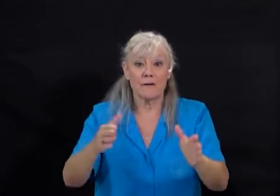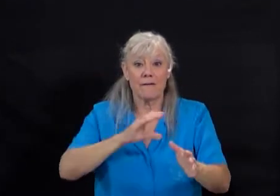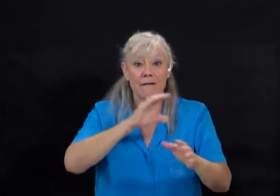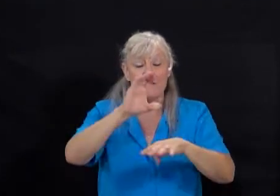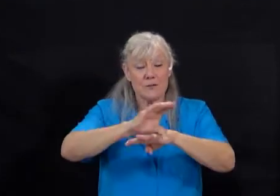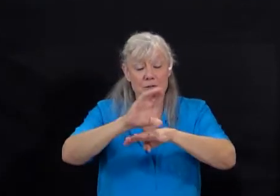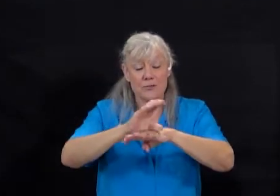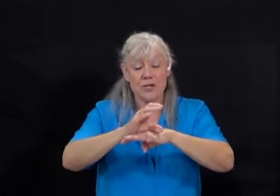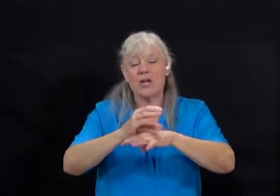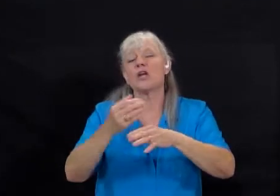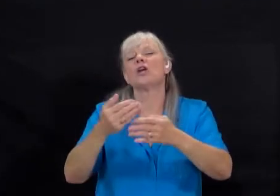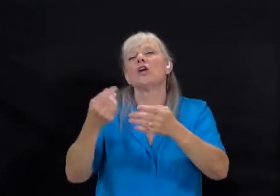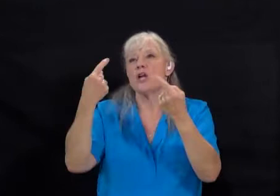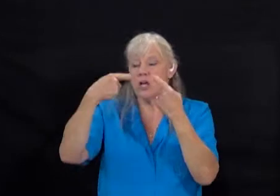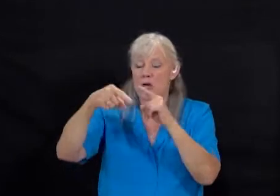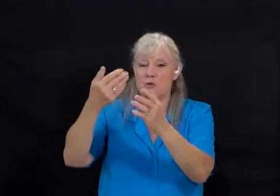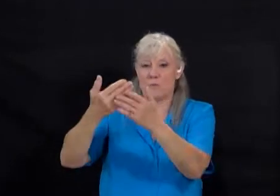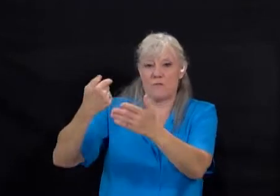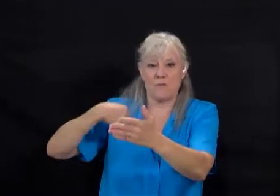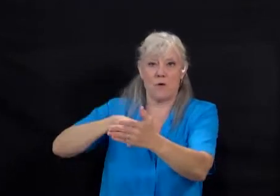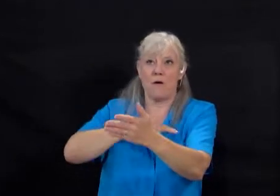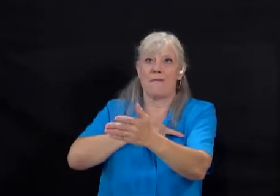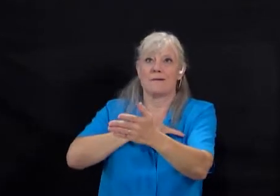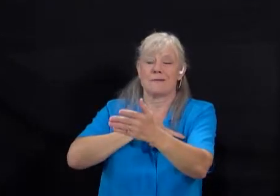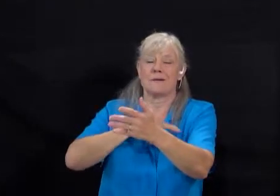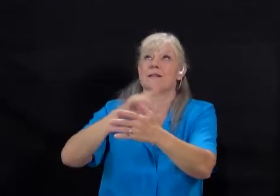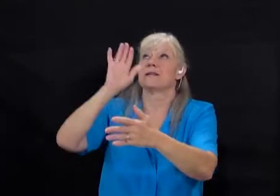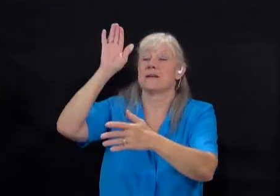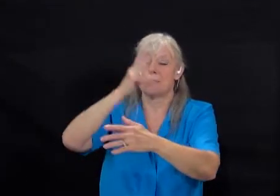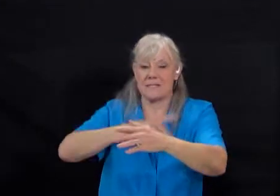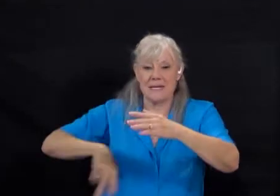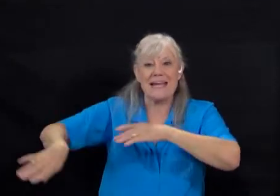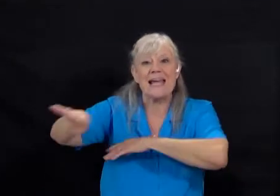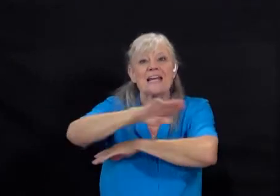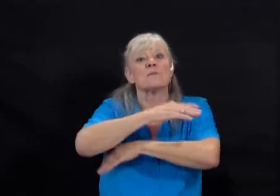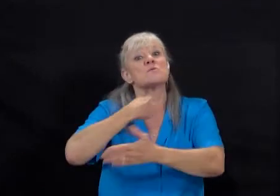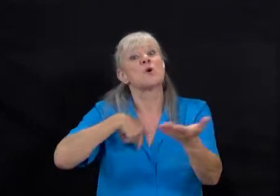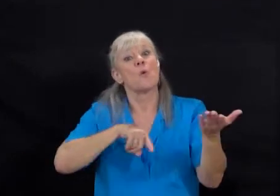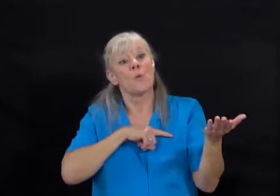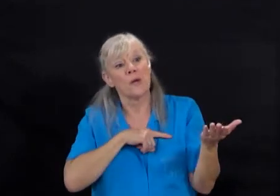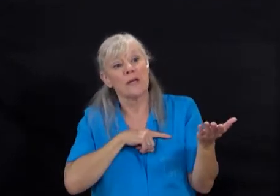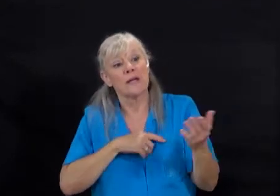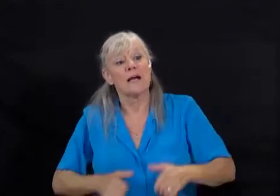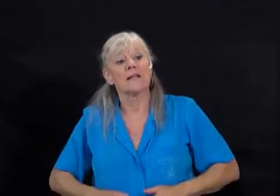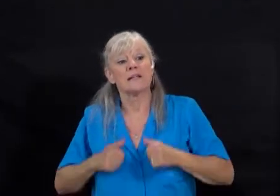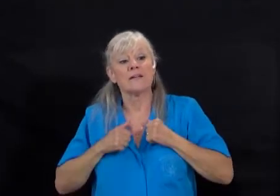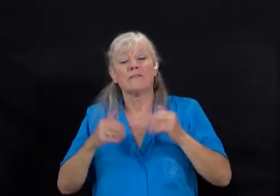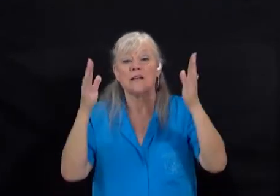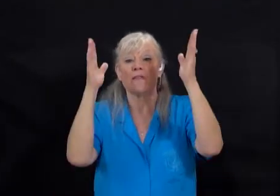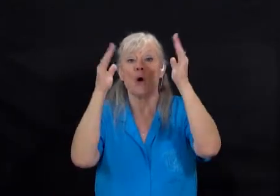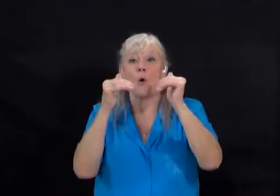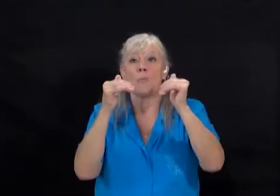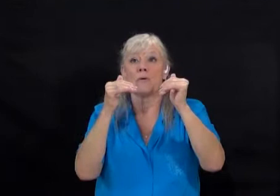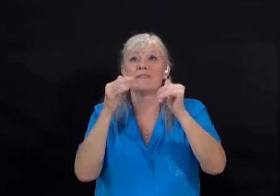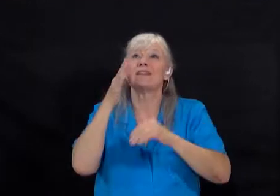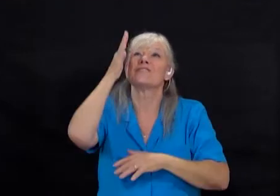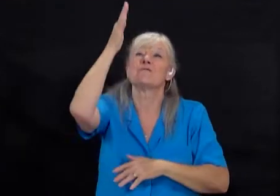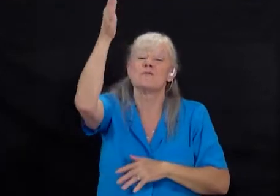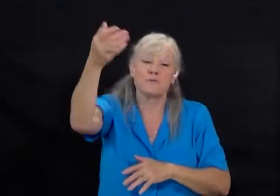we, the members of his body, may live in the hope of one day being with him